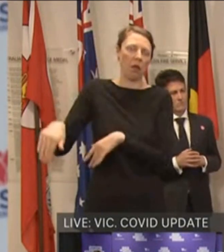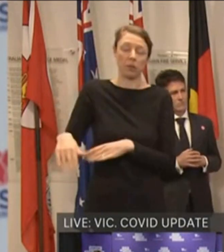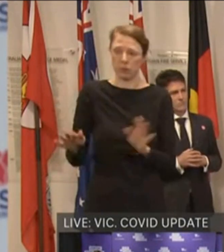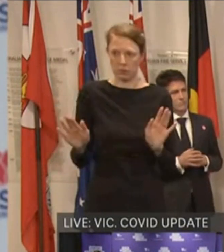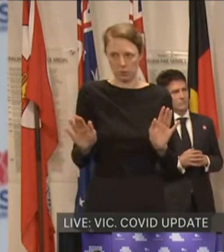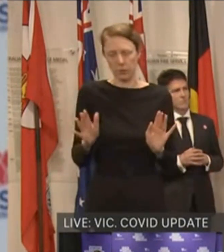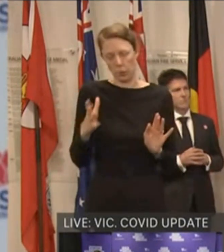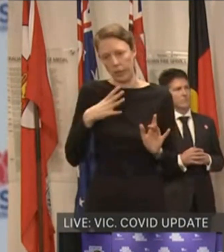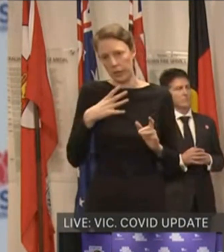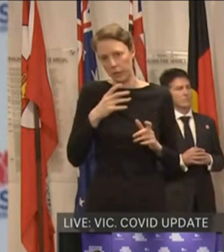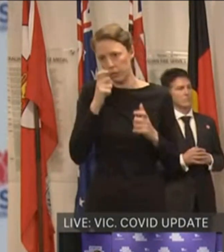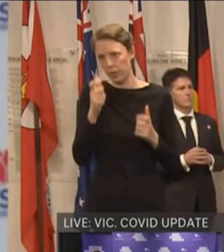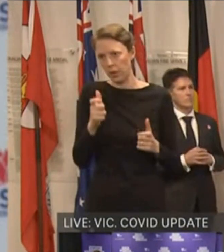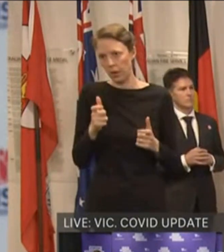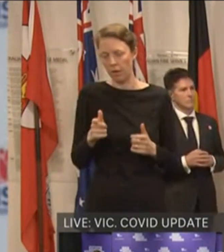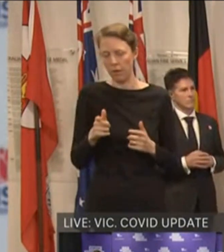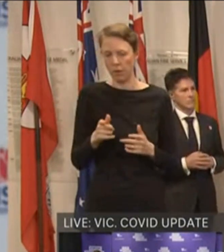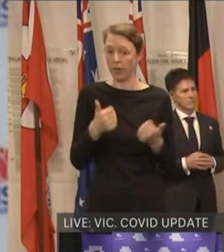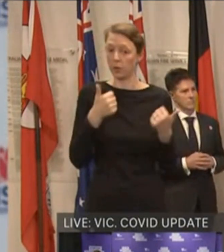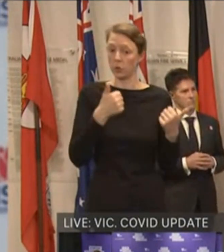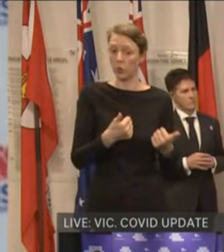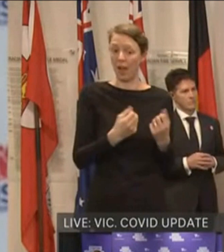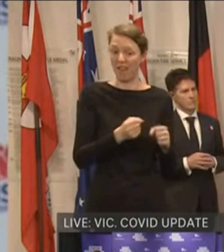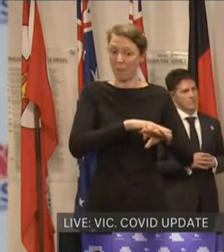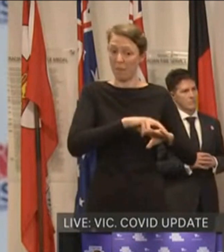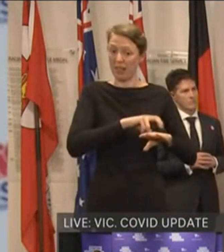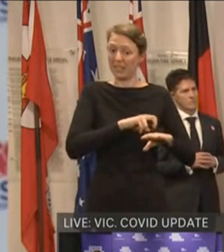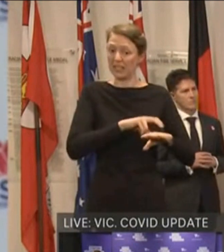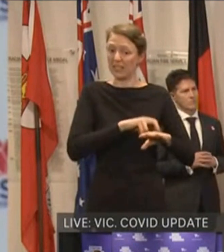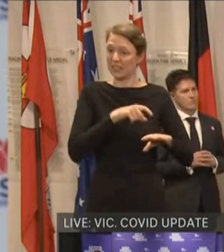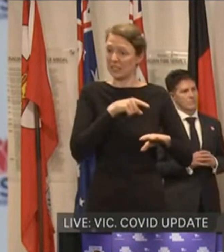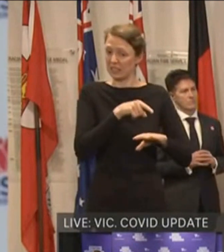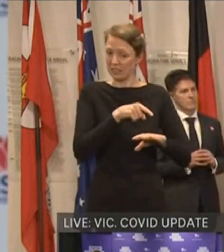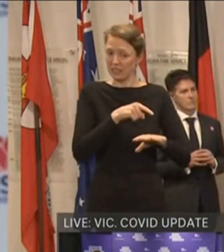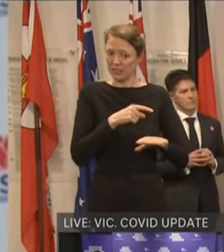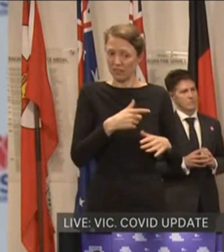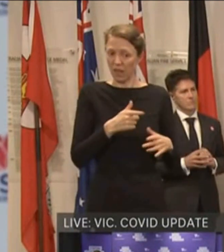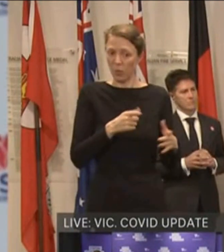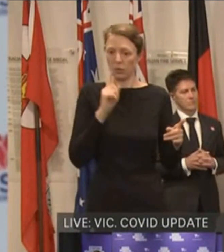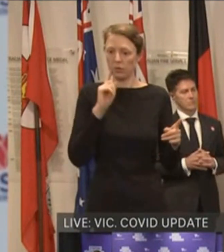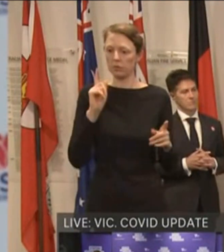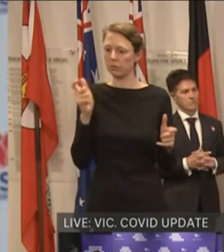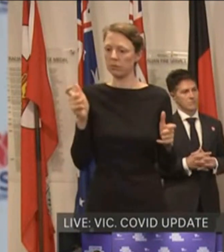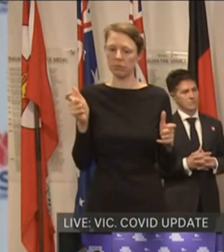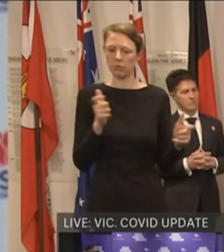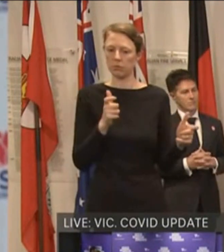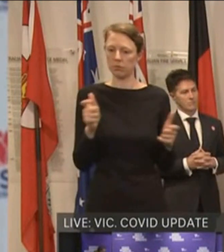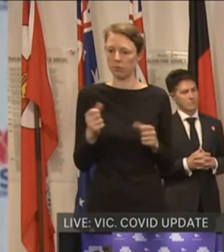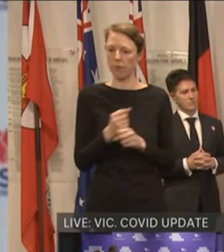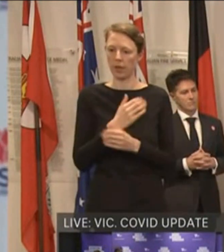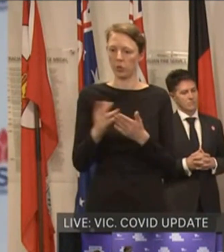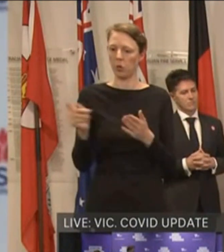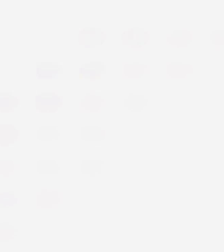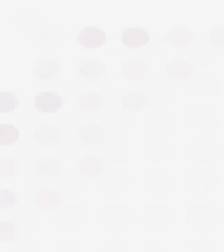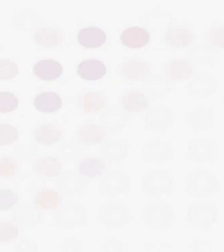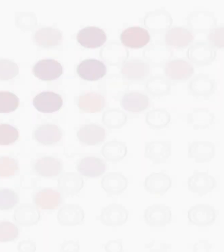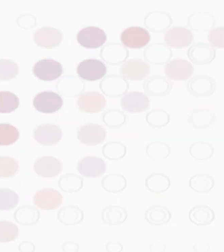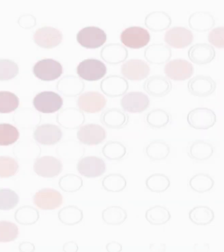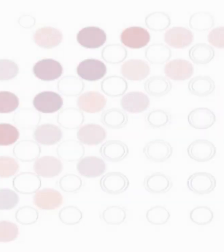just been unbelievably heroic through all this and making sure that all of us stay safe. Last question.